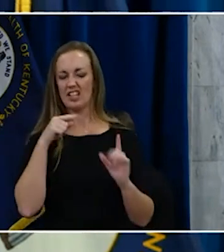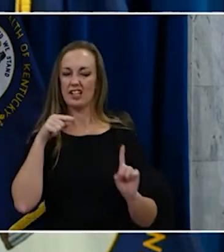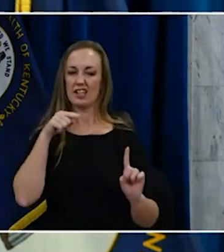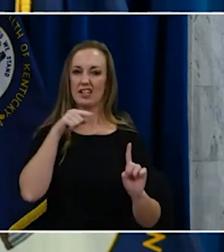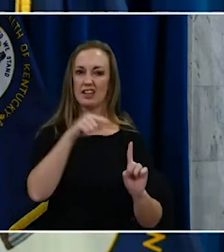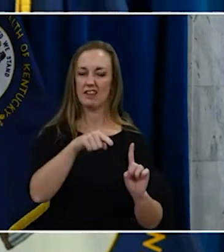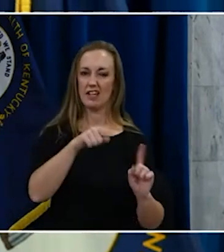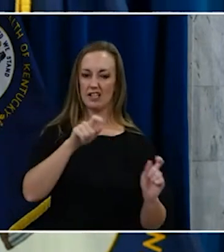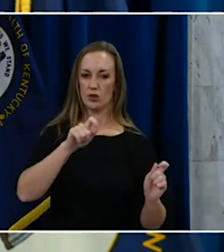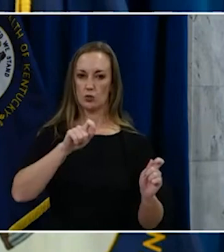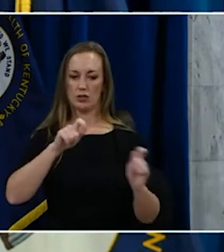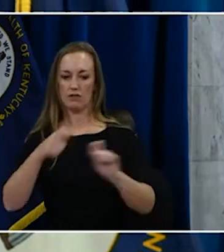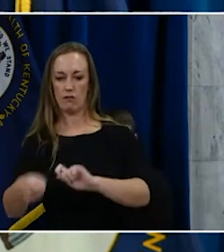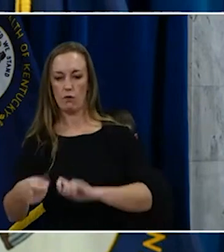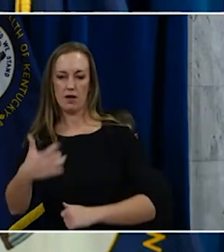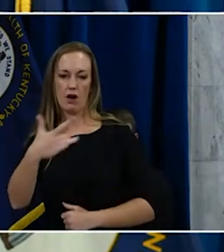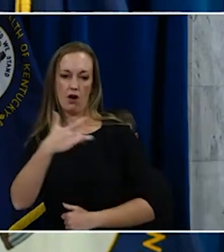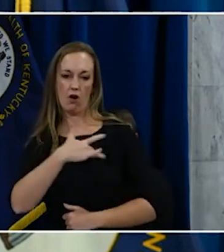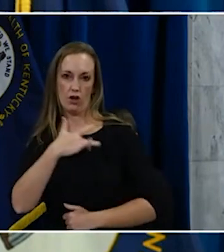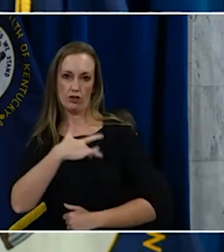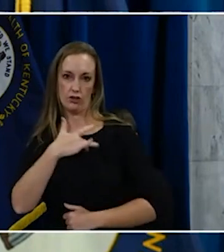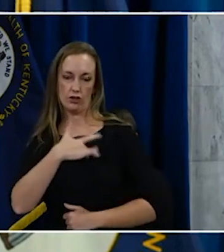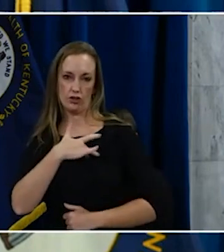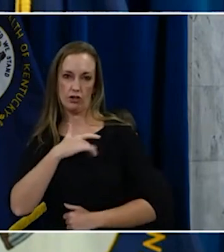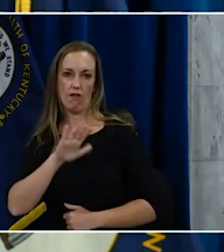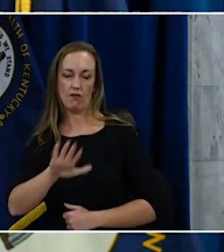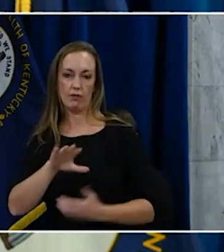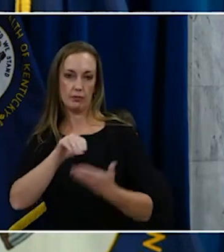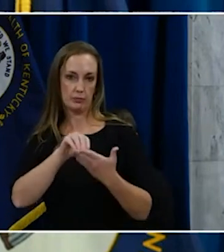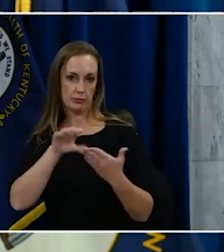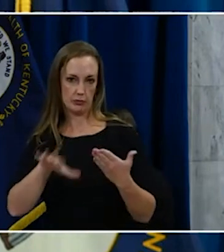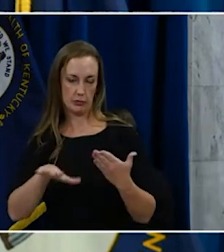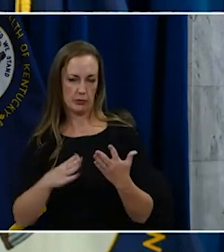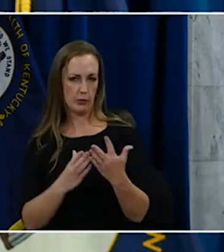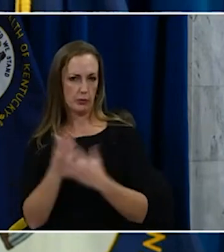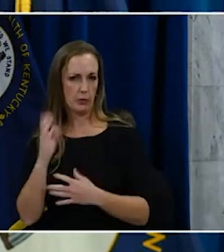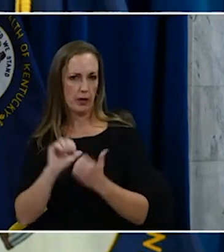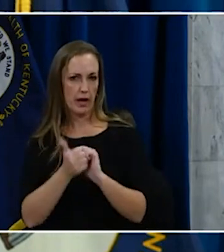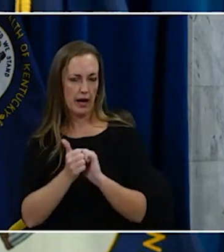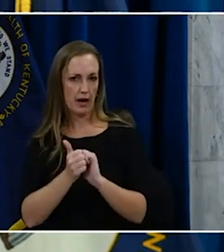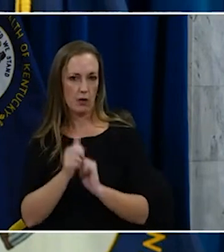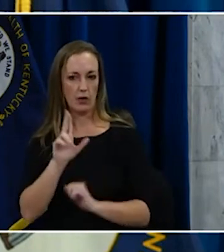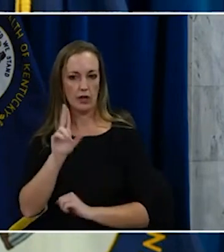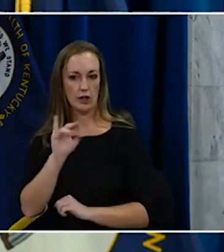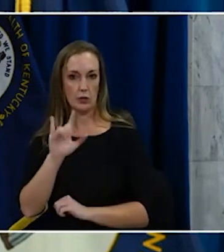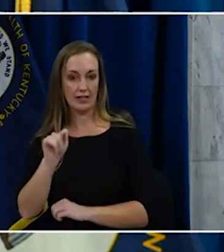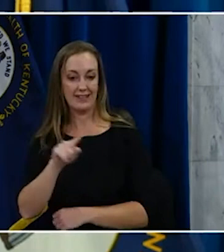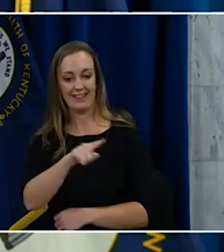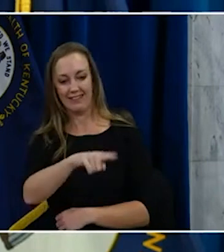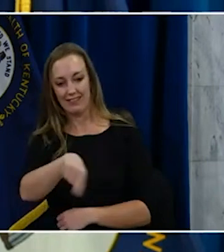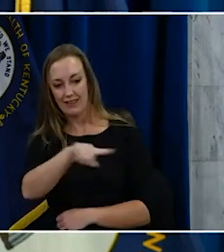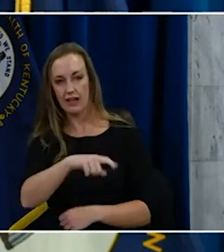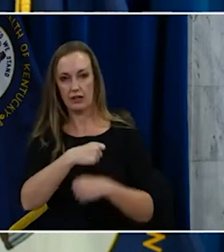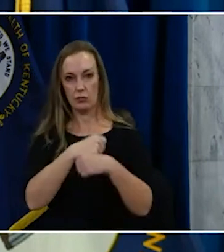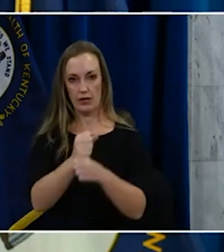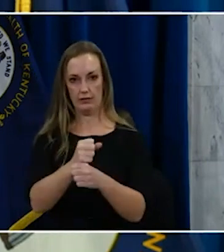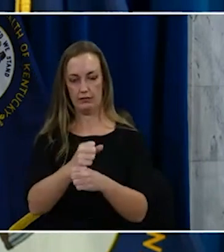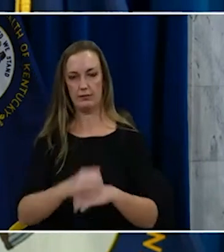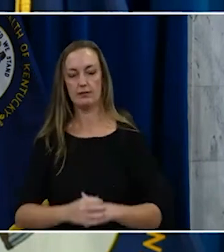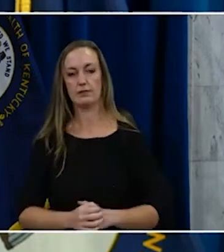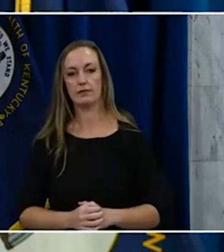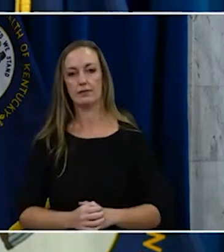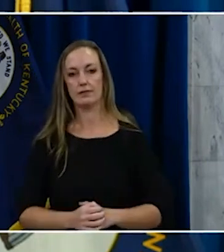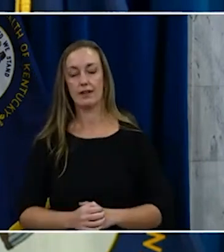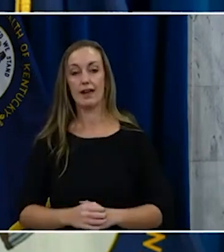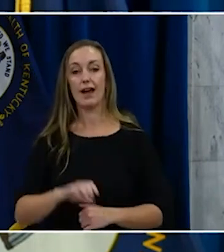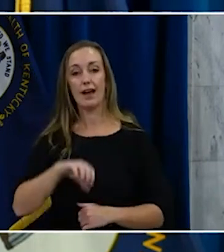transform the hearts of their former students through the units they create.